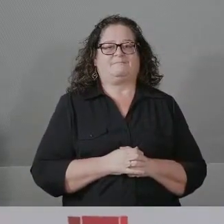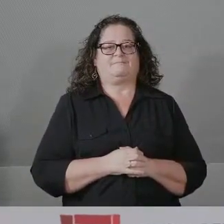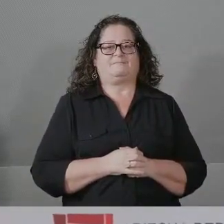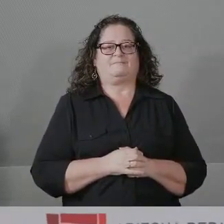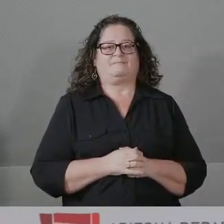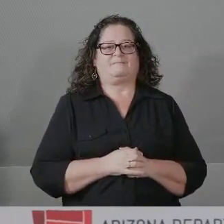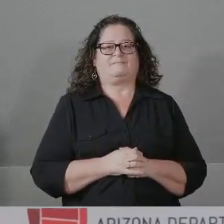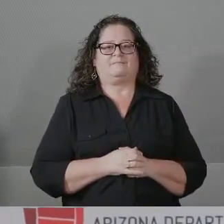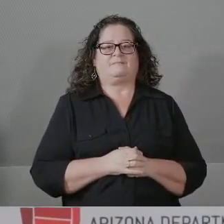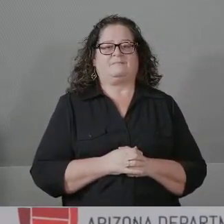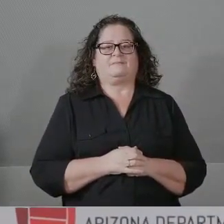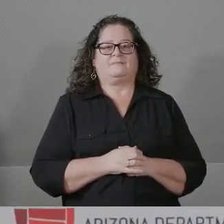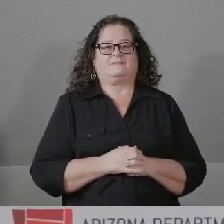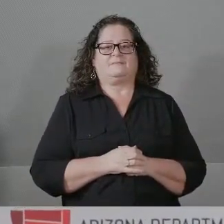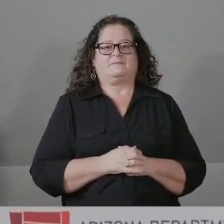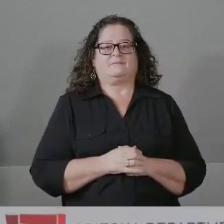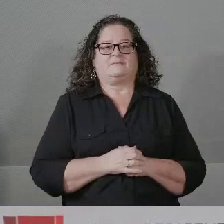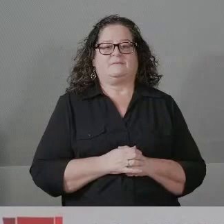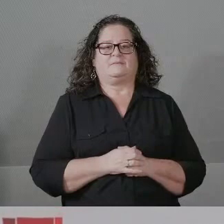This one?